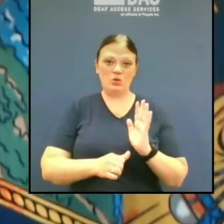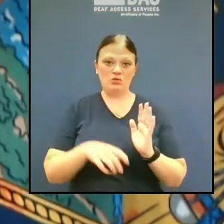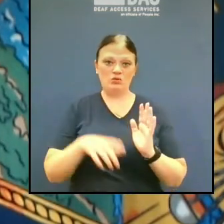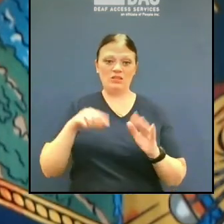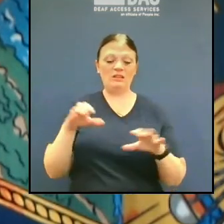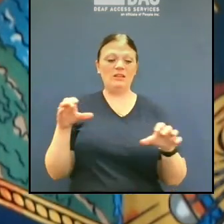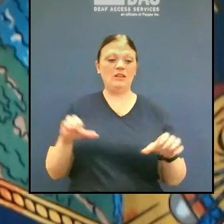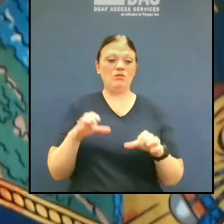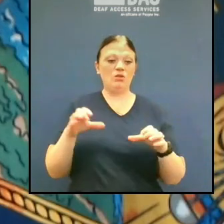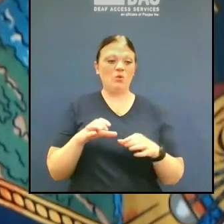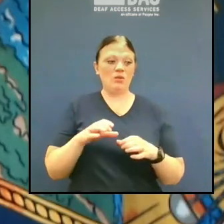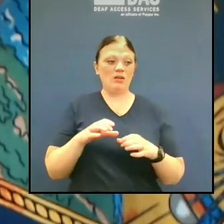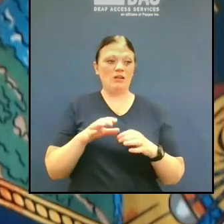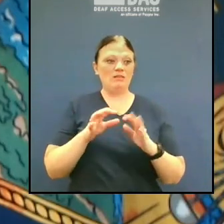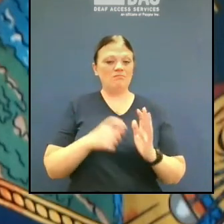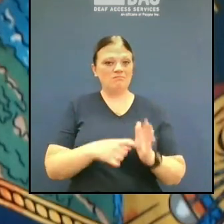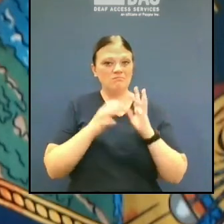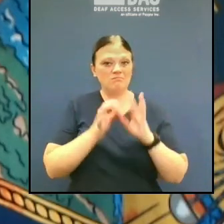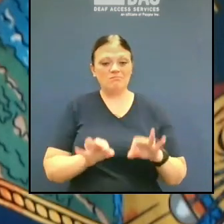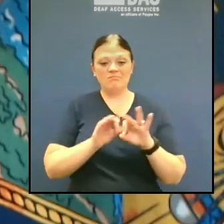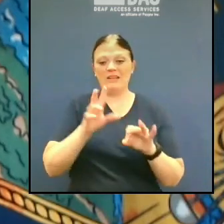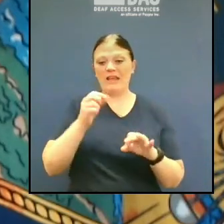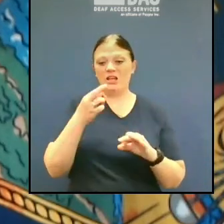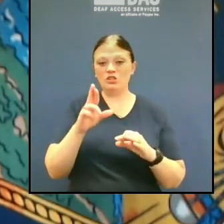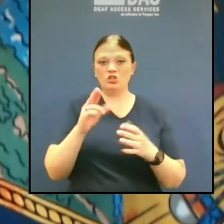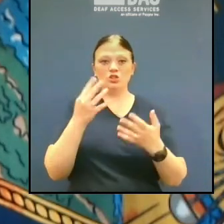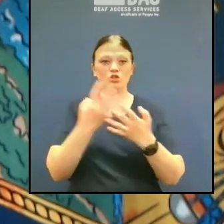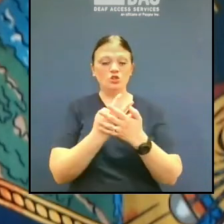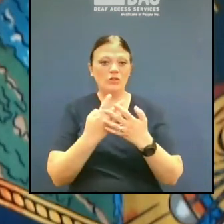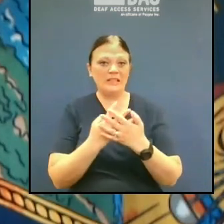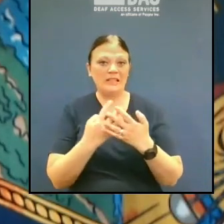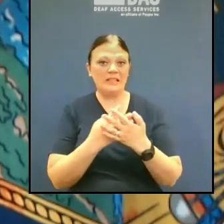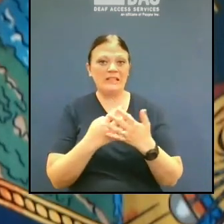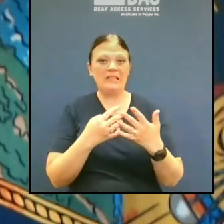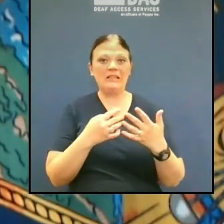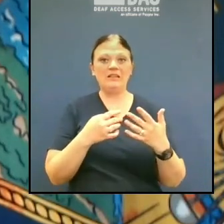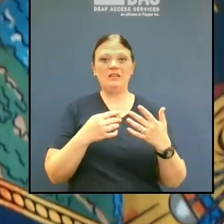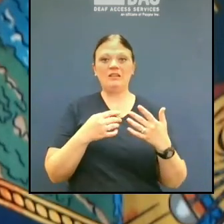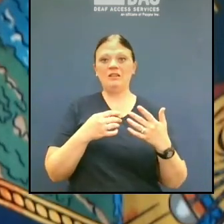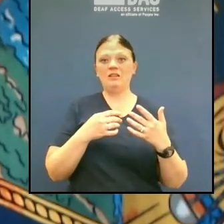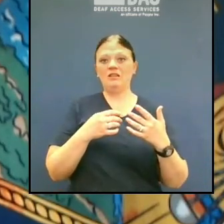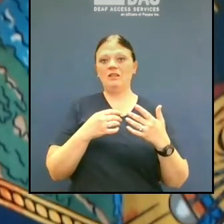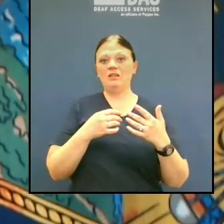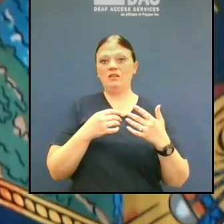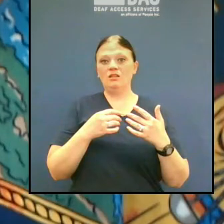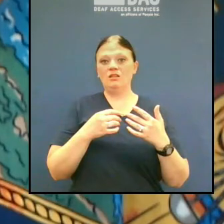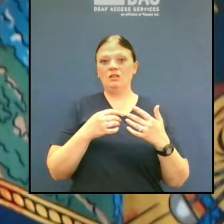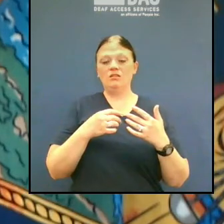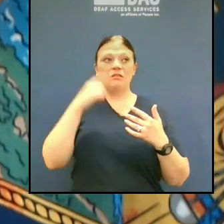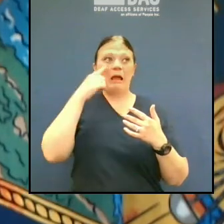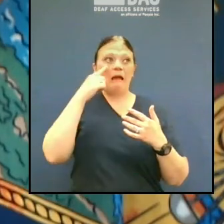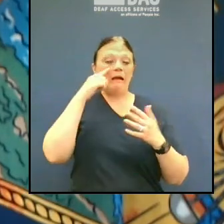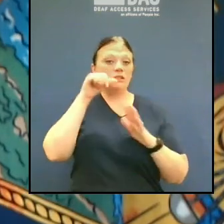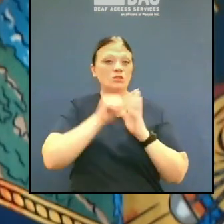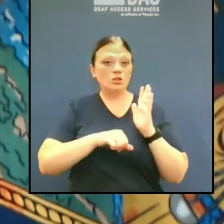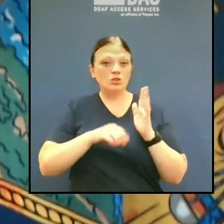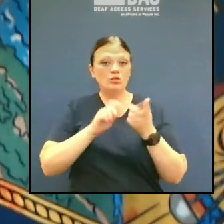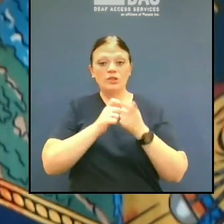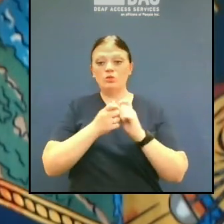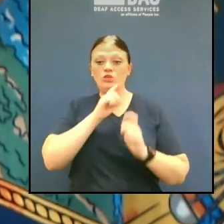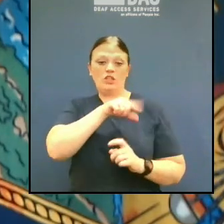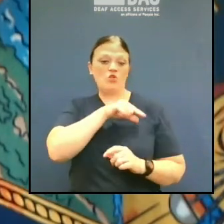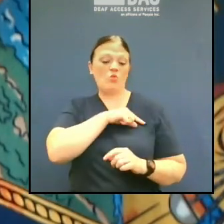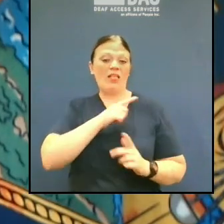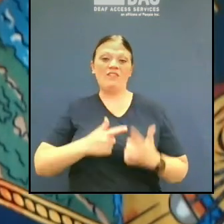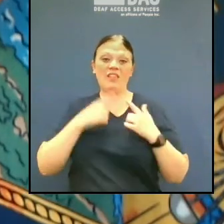doing essential cancer screening services. They're doing some eye surgery to really change the quality of life